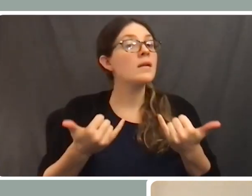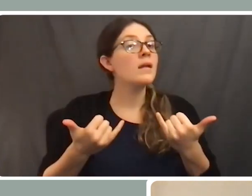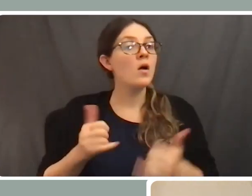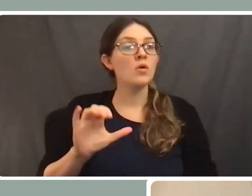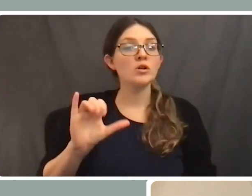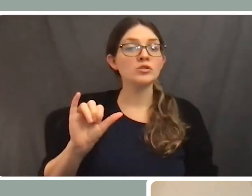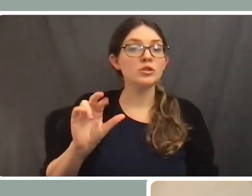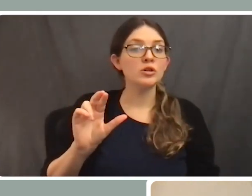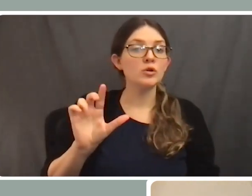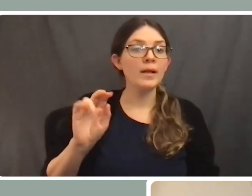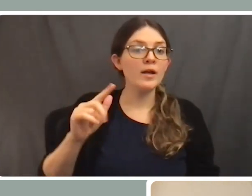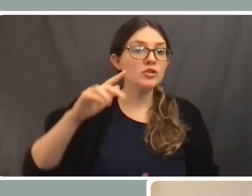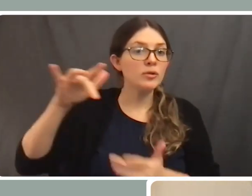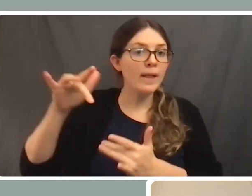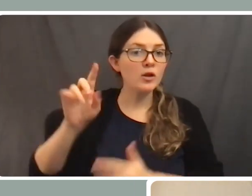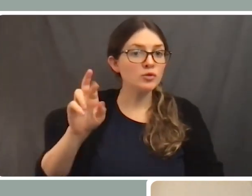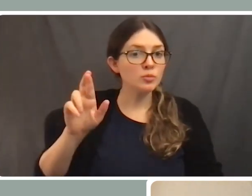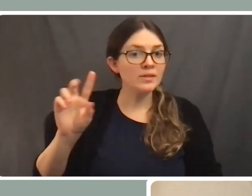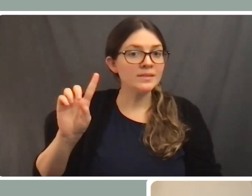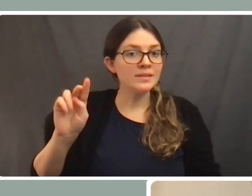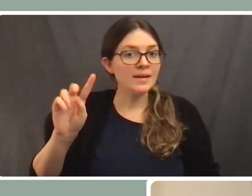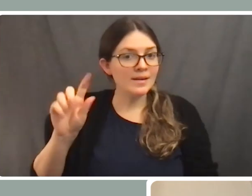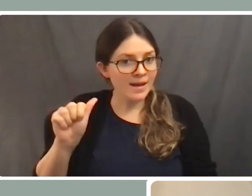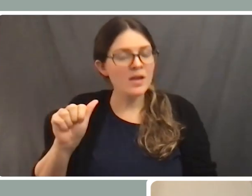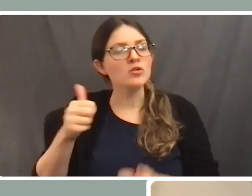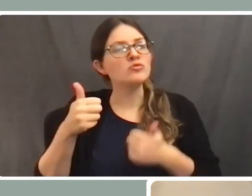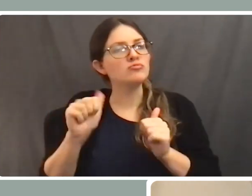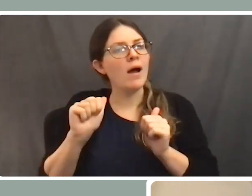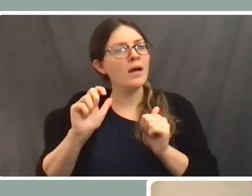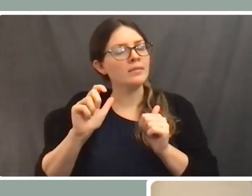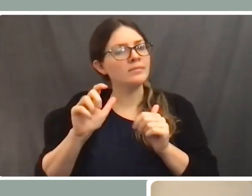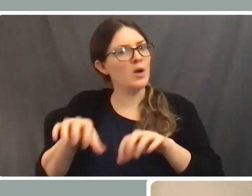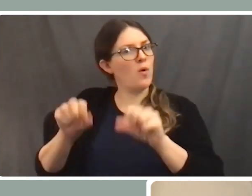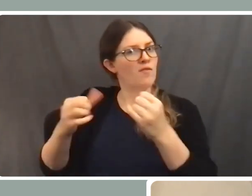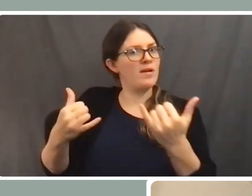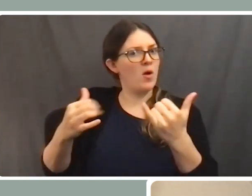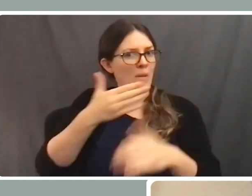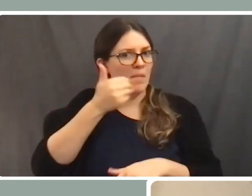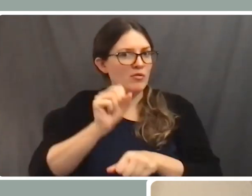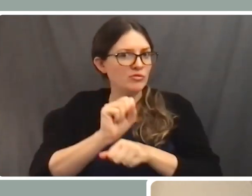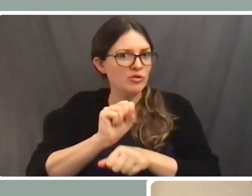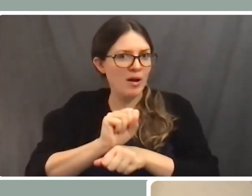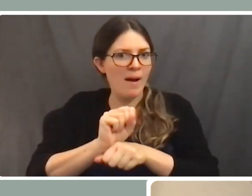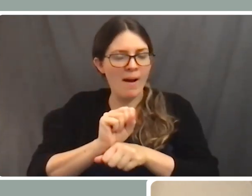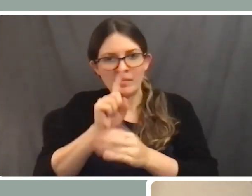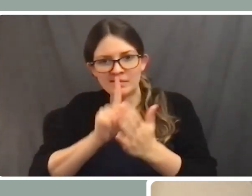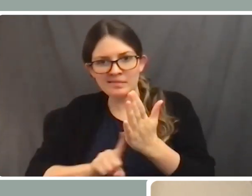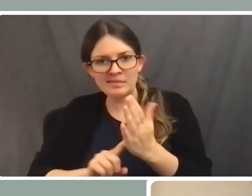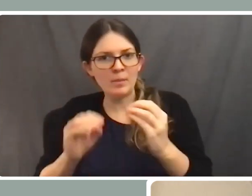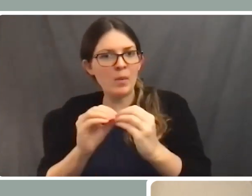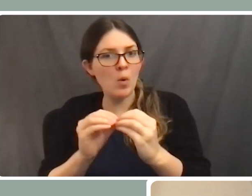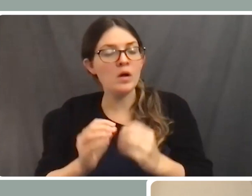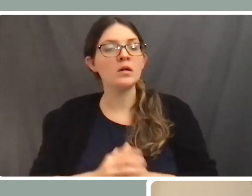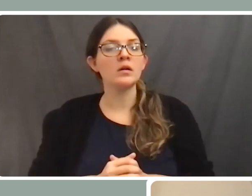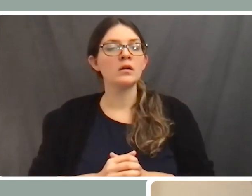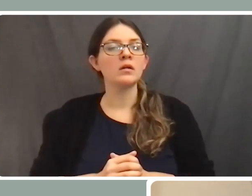is trying to sort of take over from them and do a better job. So At this particular moment, I'm not aware of